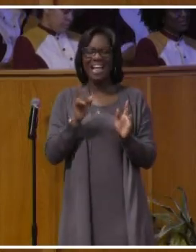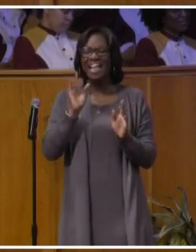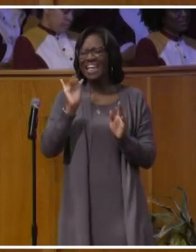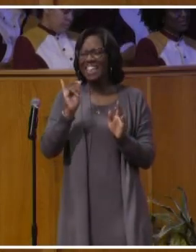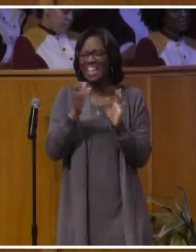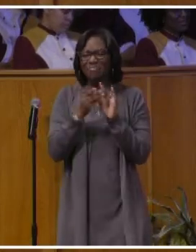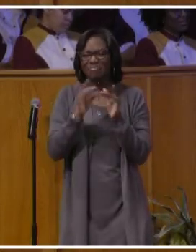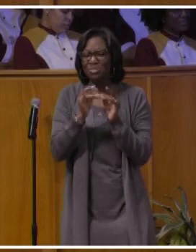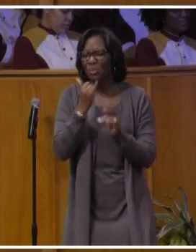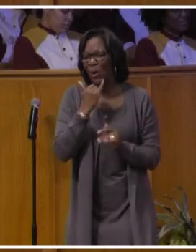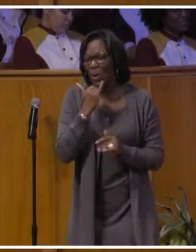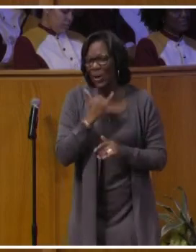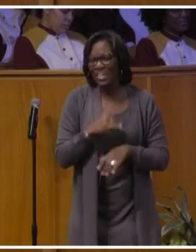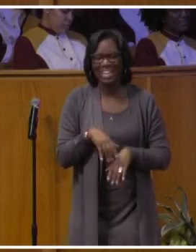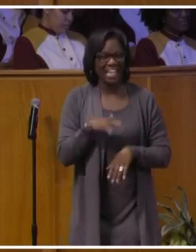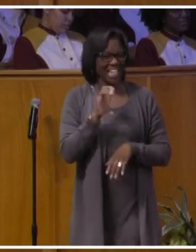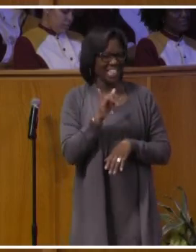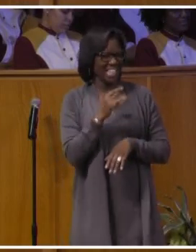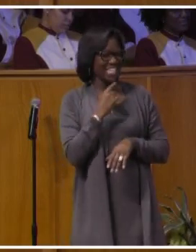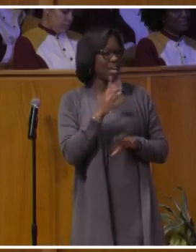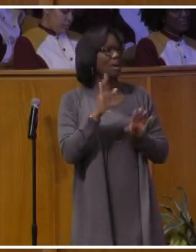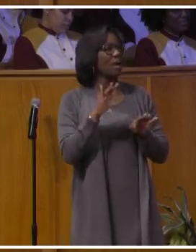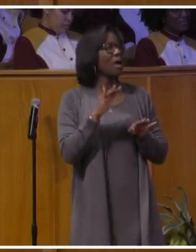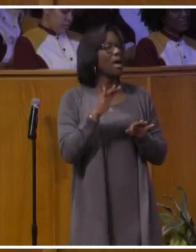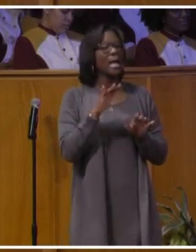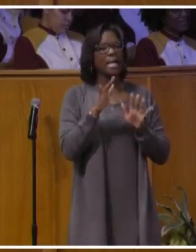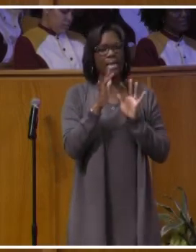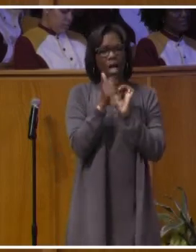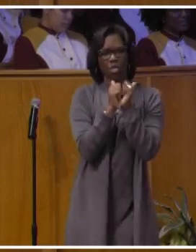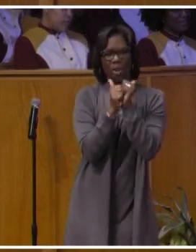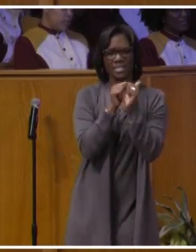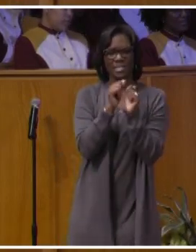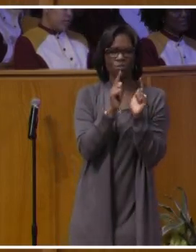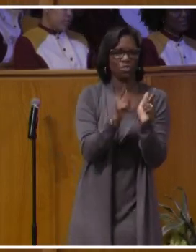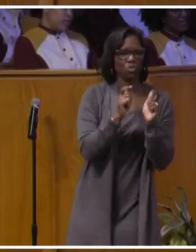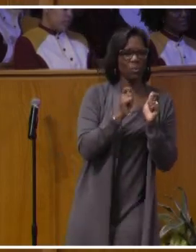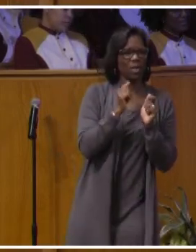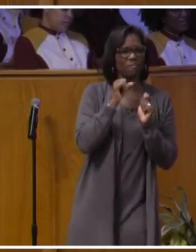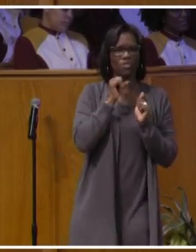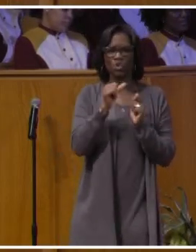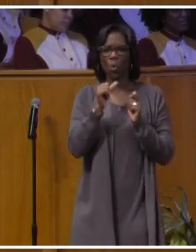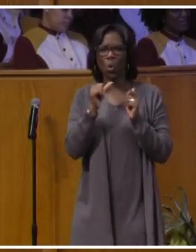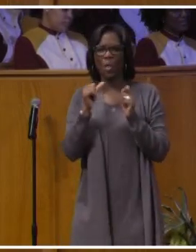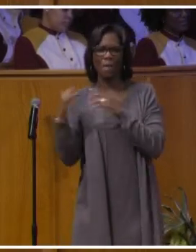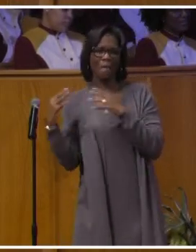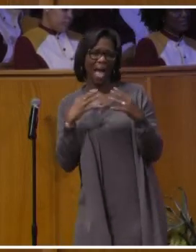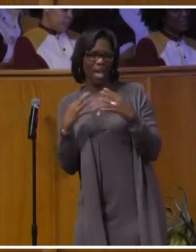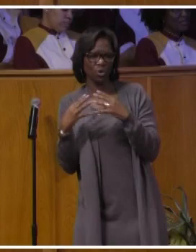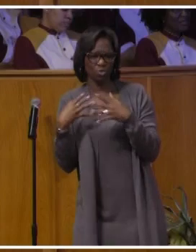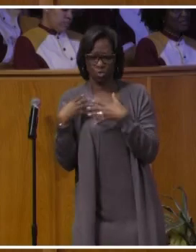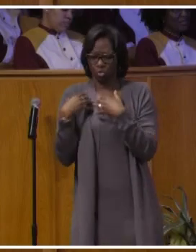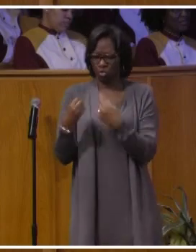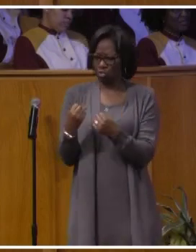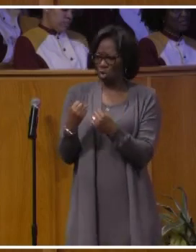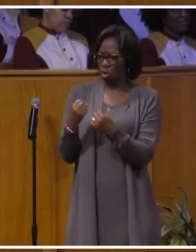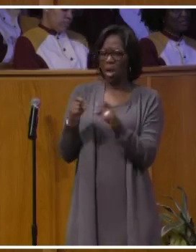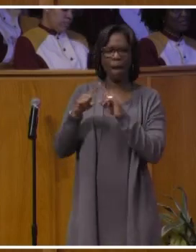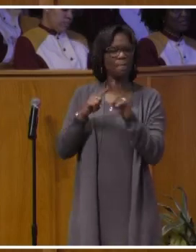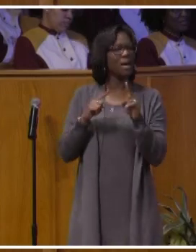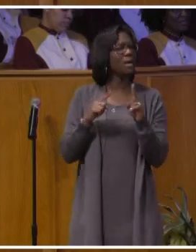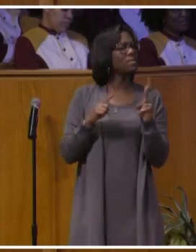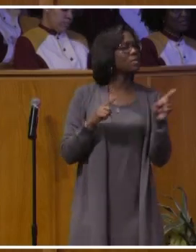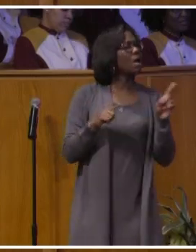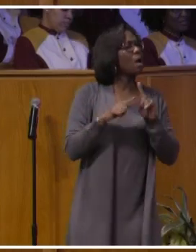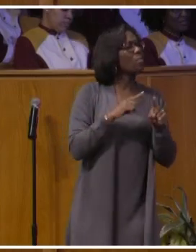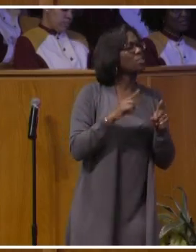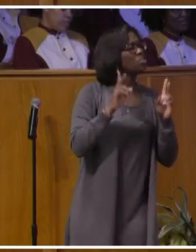That cliche is off. That cliche, the race is not given to the swift, nor the bow to the strong, but to what? How's it finished?